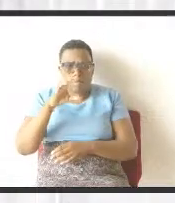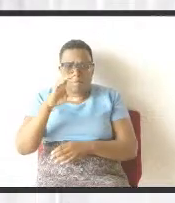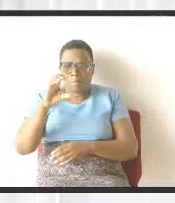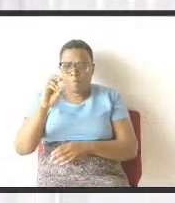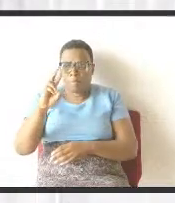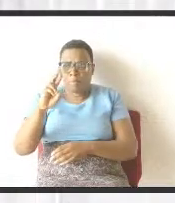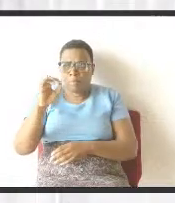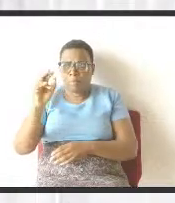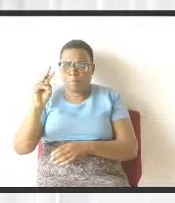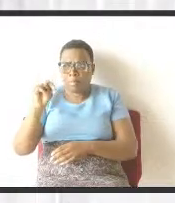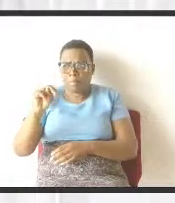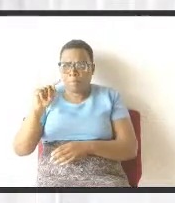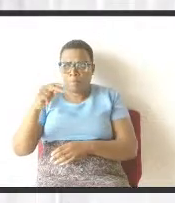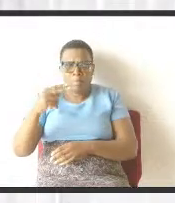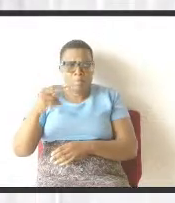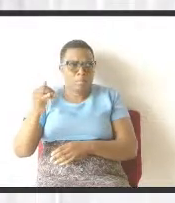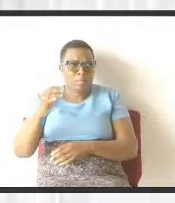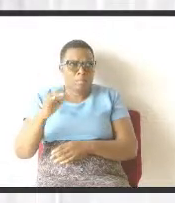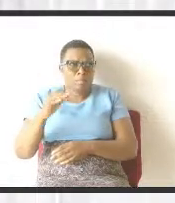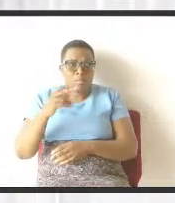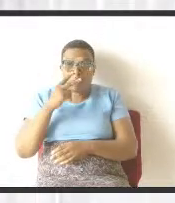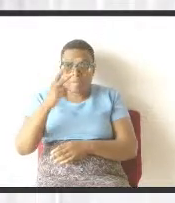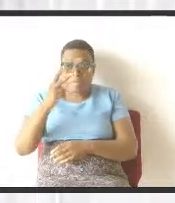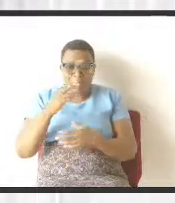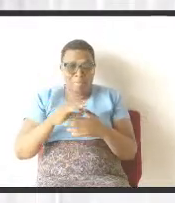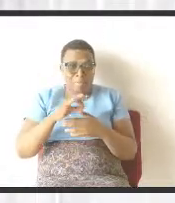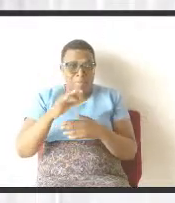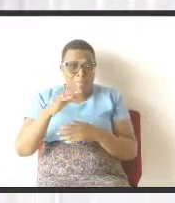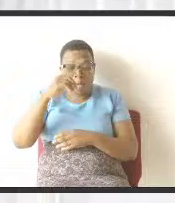we can actually see the spiritual sweat